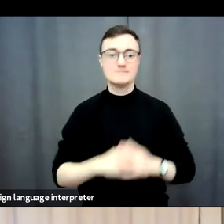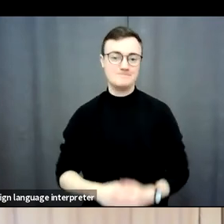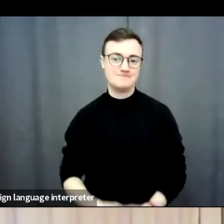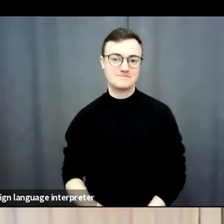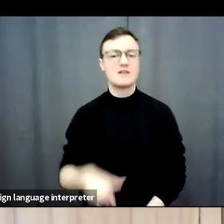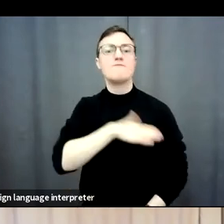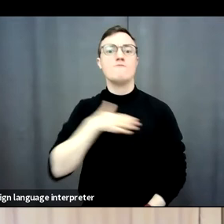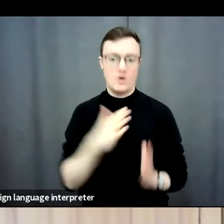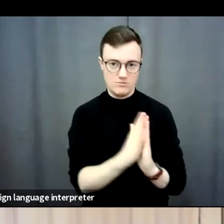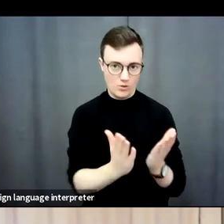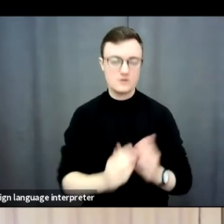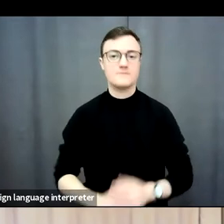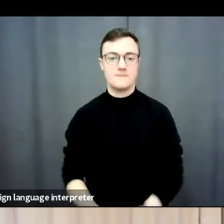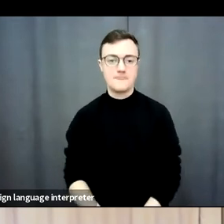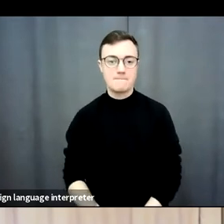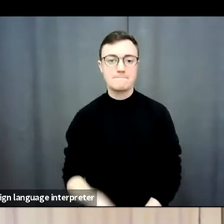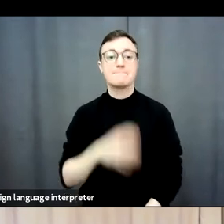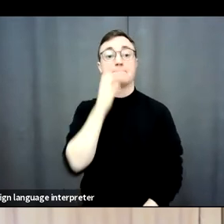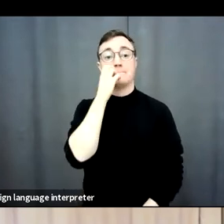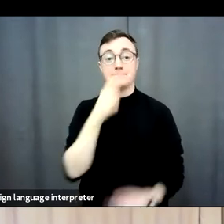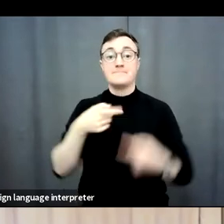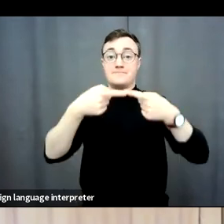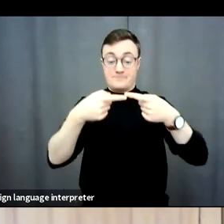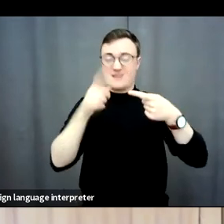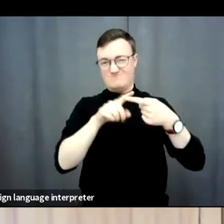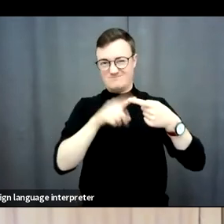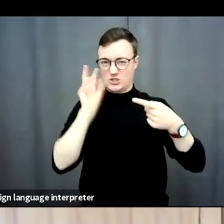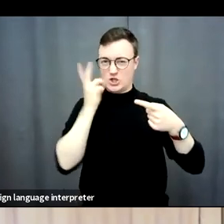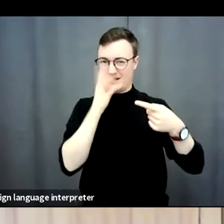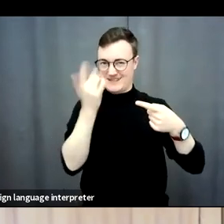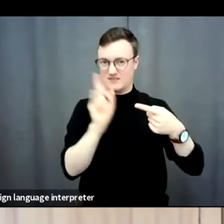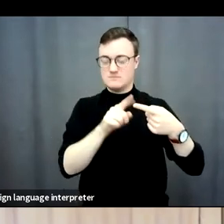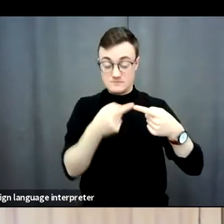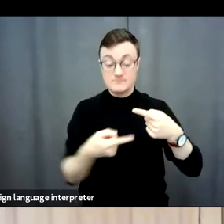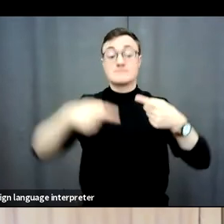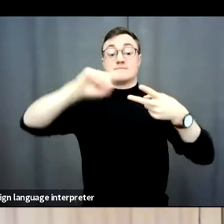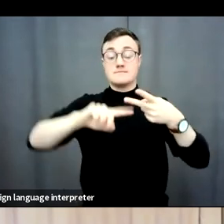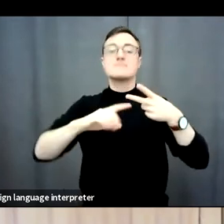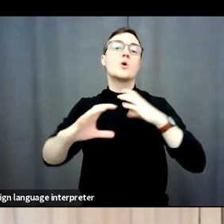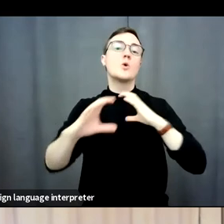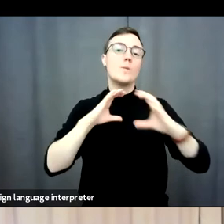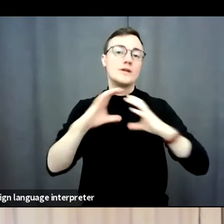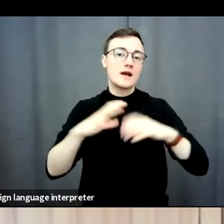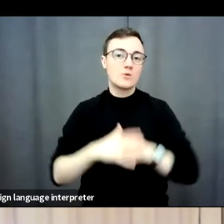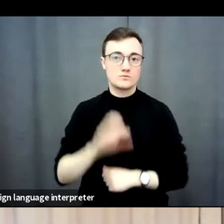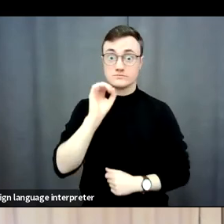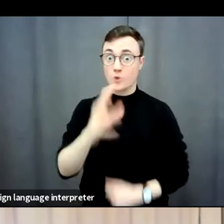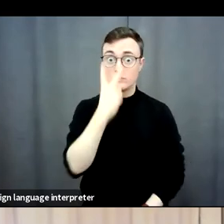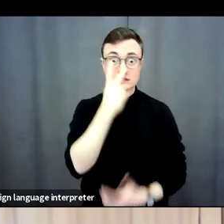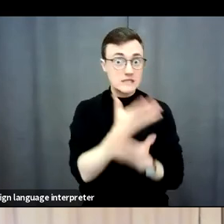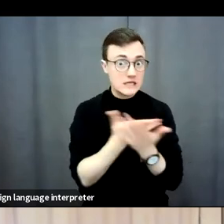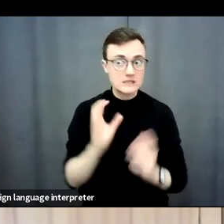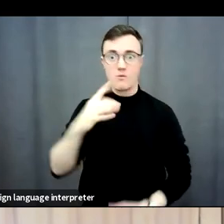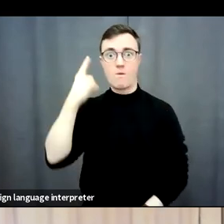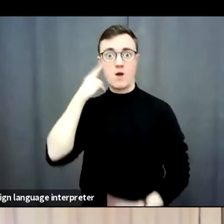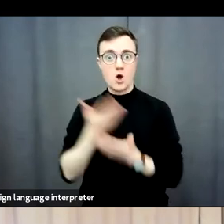And communication, that's the next part. If you don't see, you don't hear, how do you